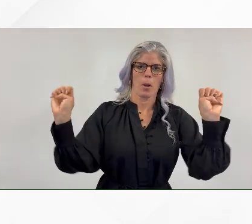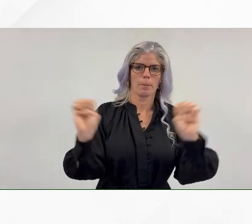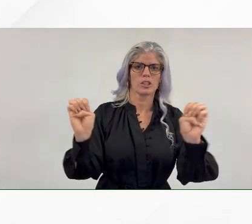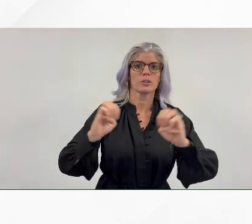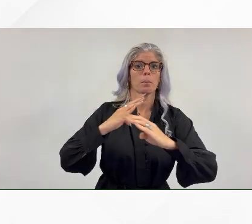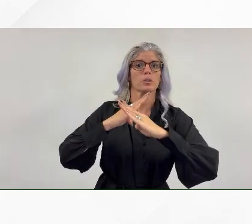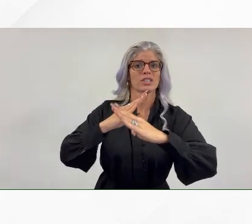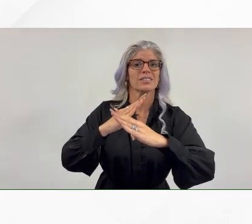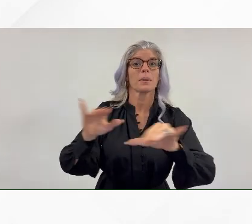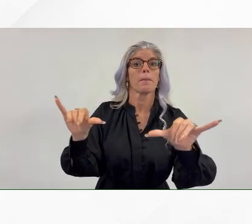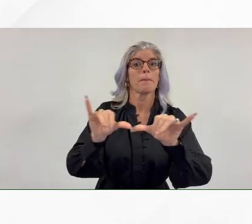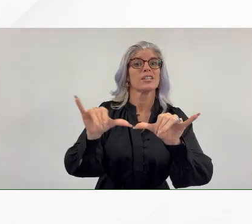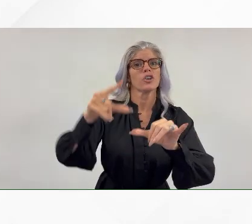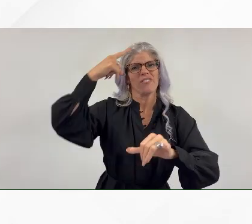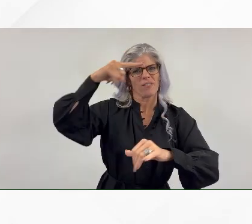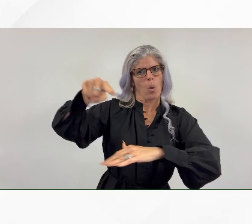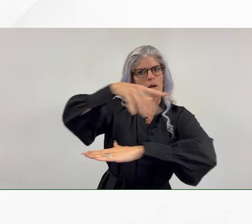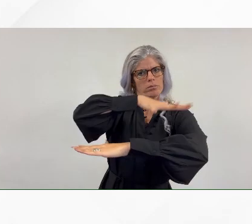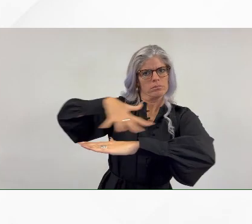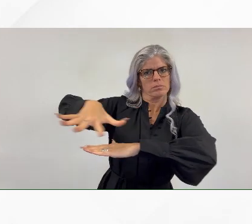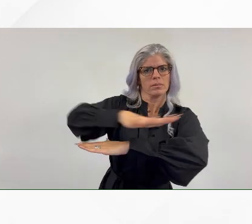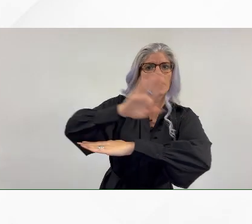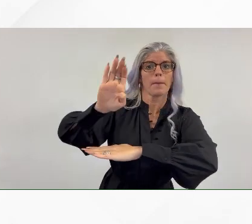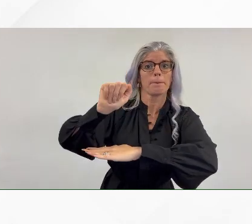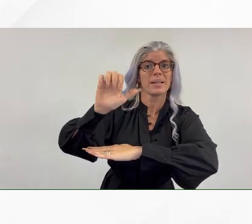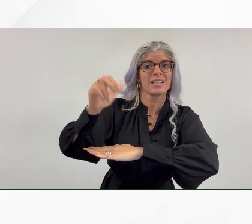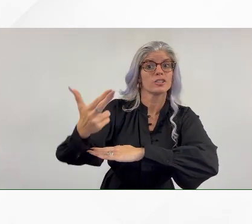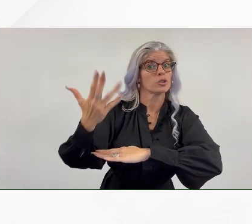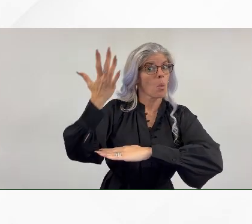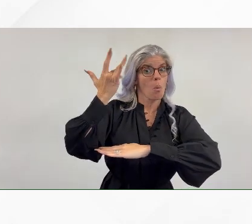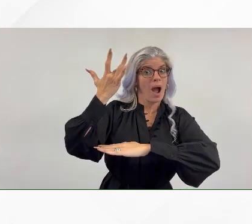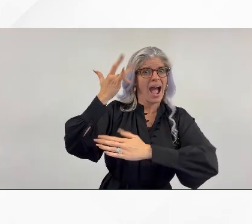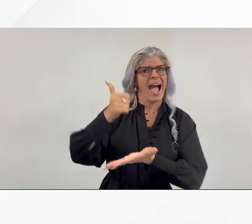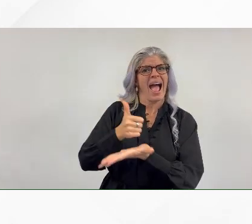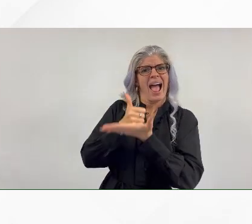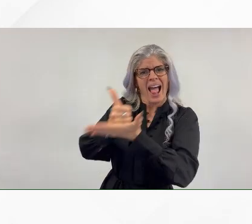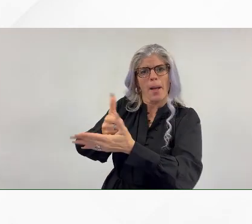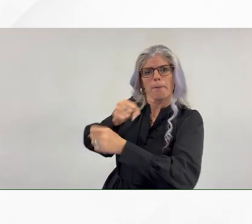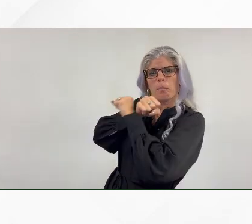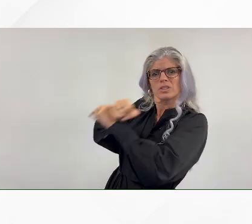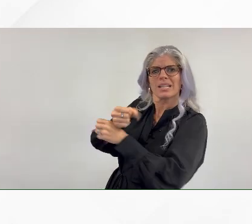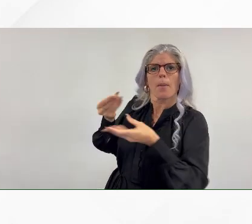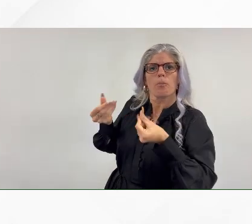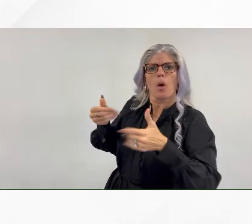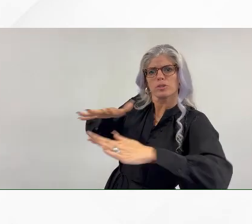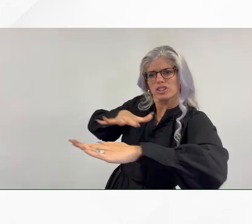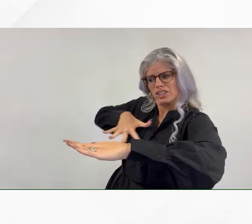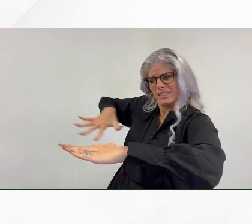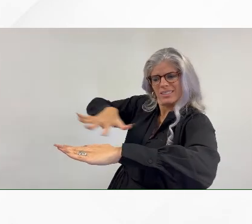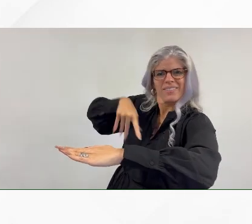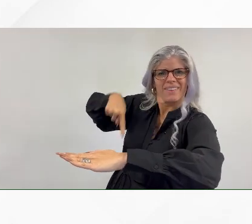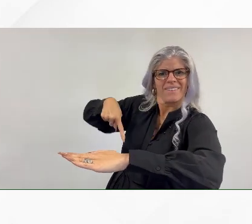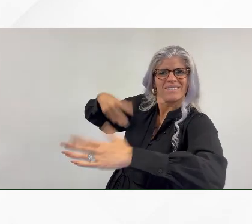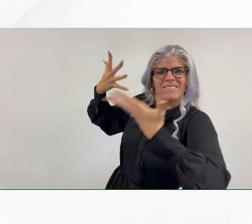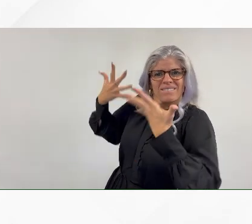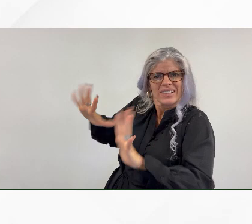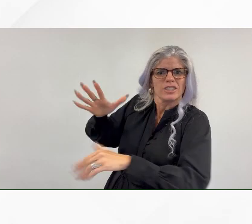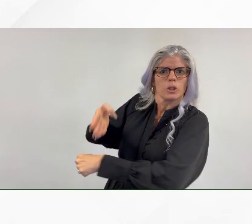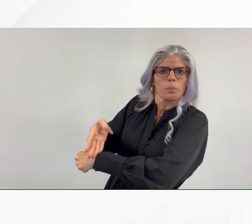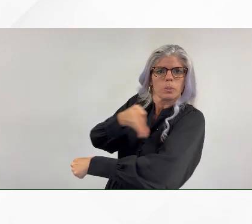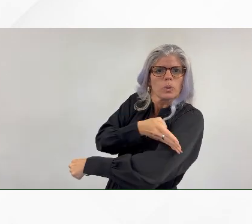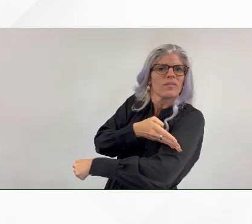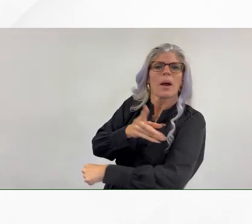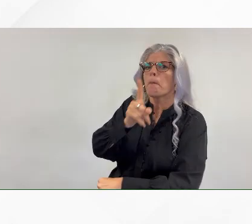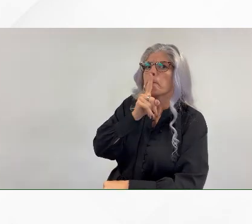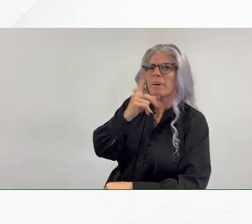established, enforced, uniform practice that applies to the construction of all emergency berms within the applicant's jurisdiction, regardless of